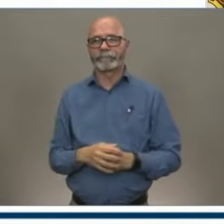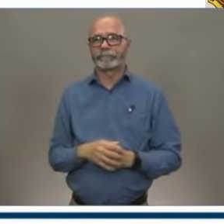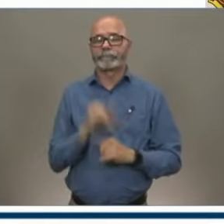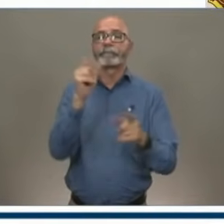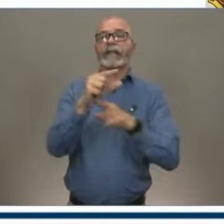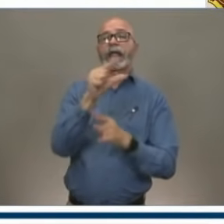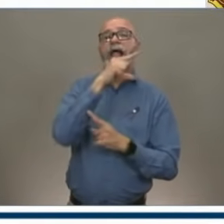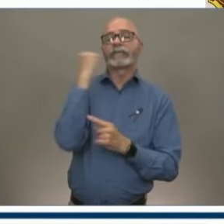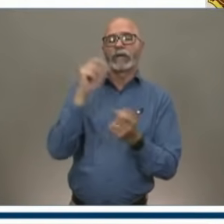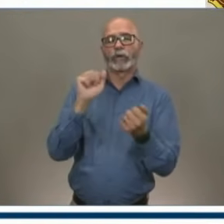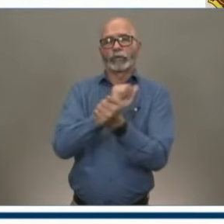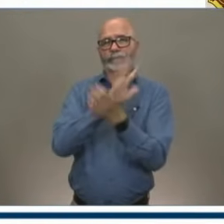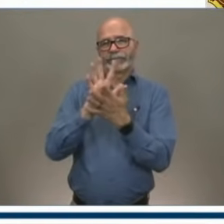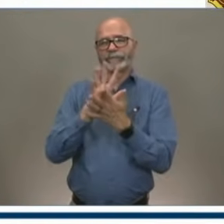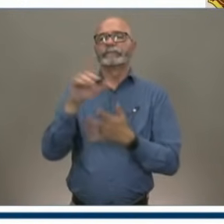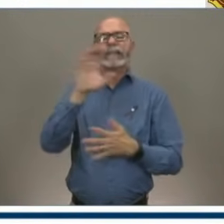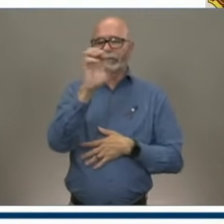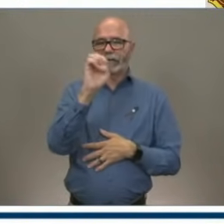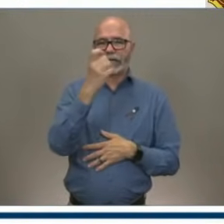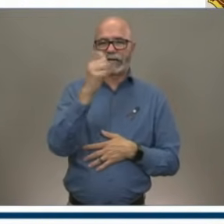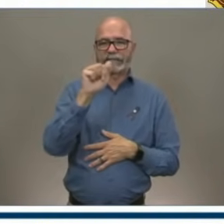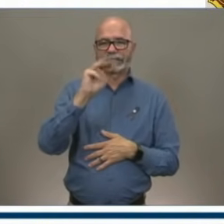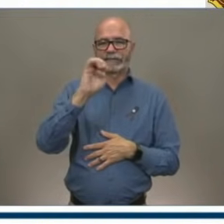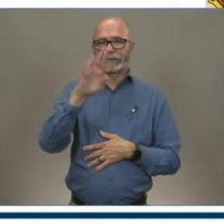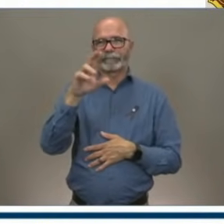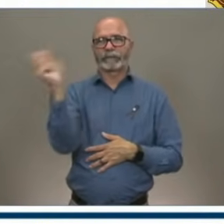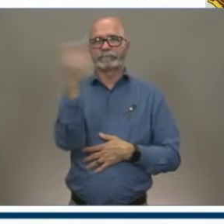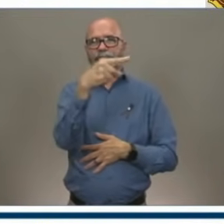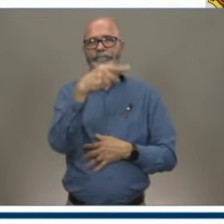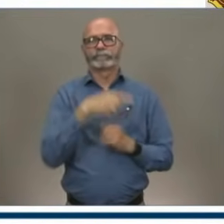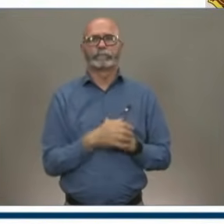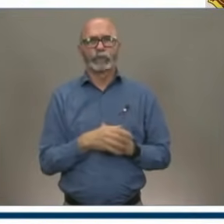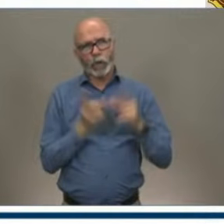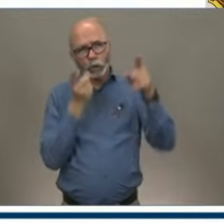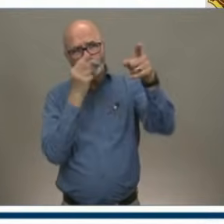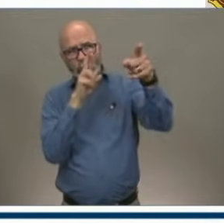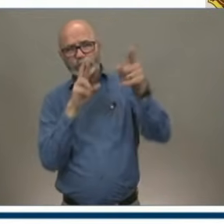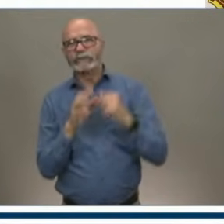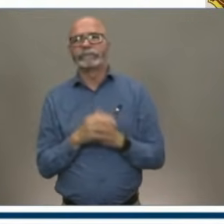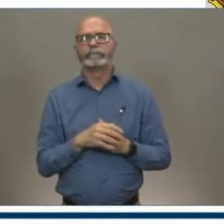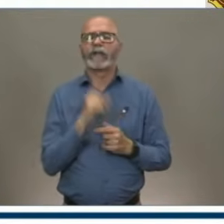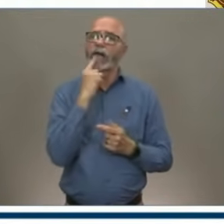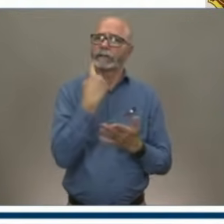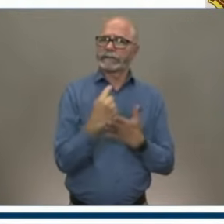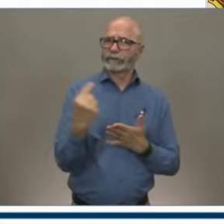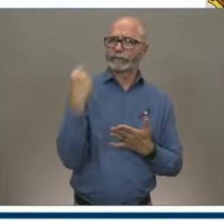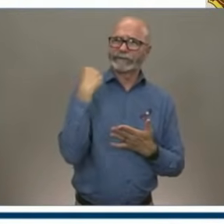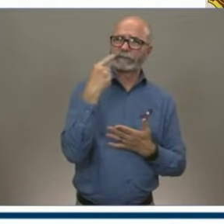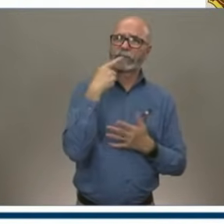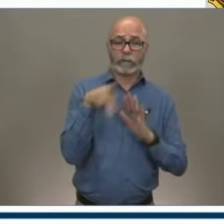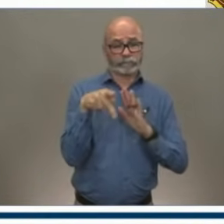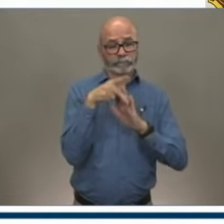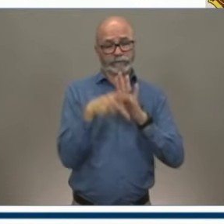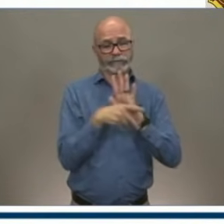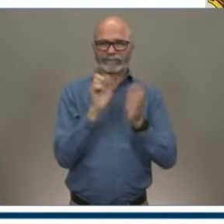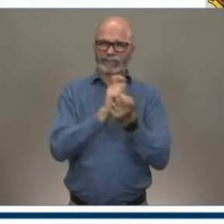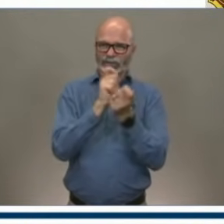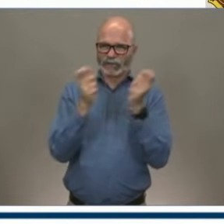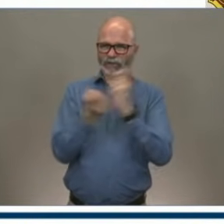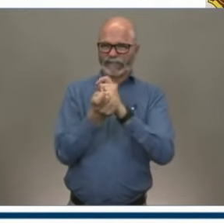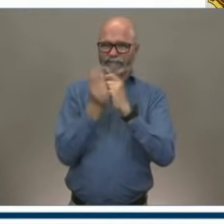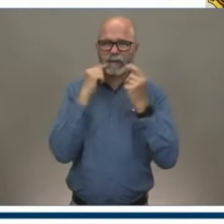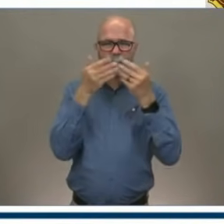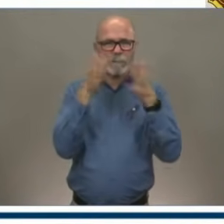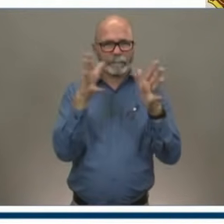week or so, you told us about a change in policy in terms of the public advisories that in